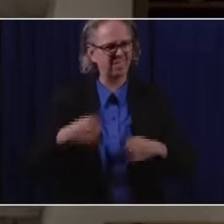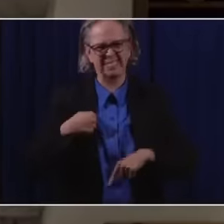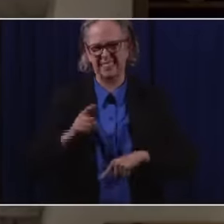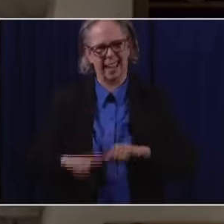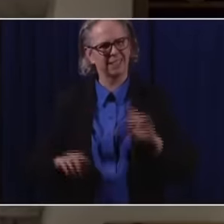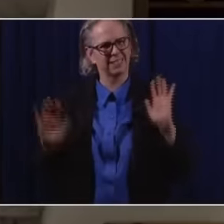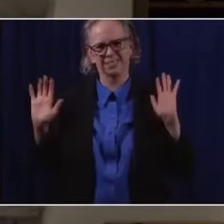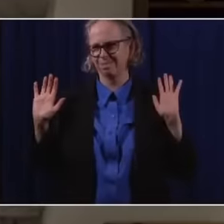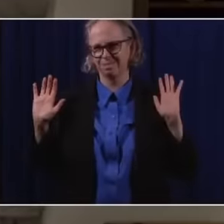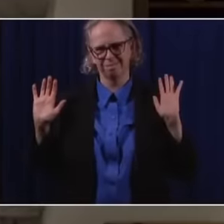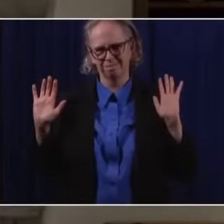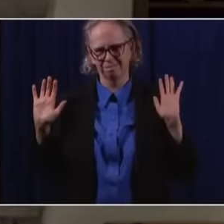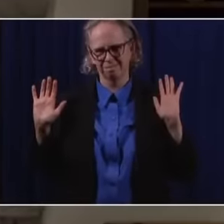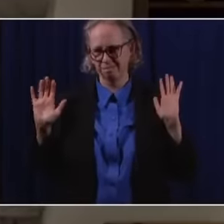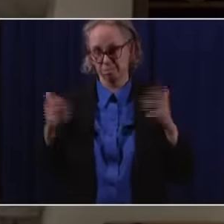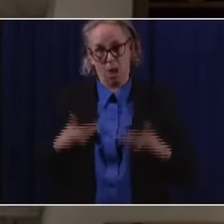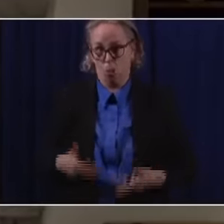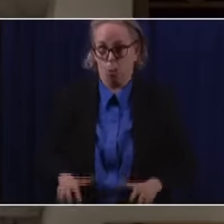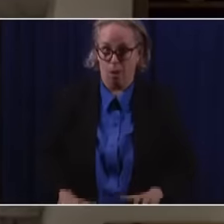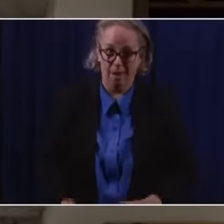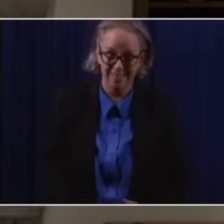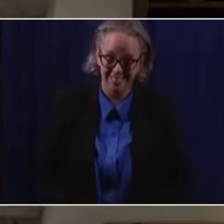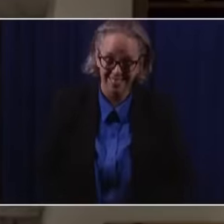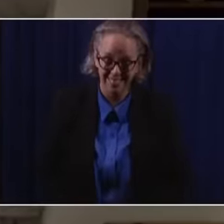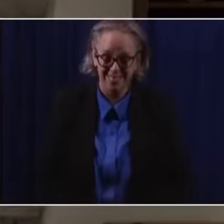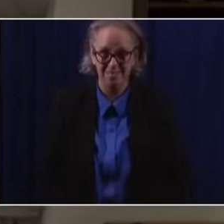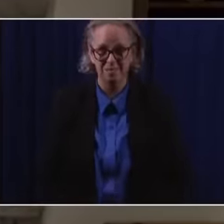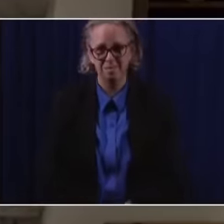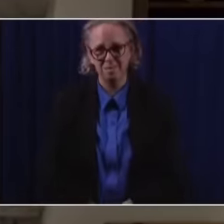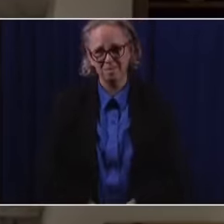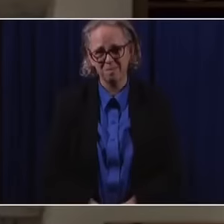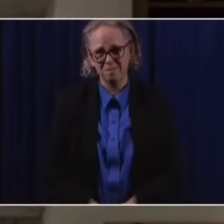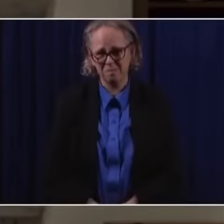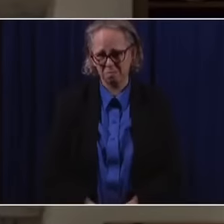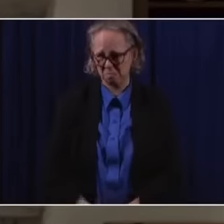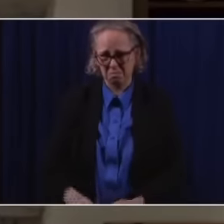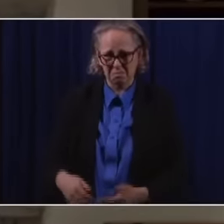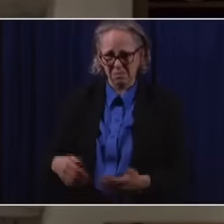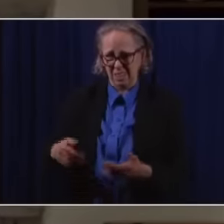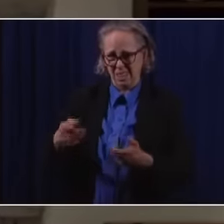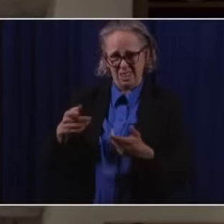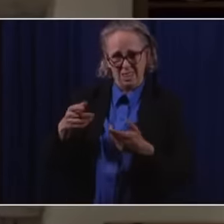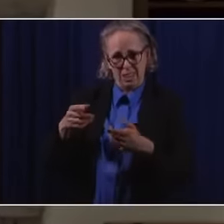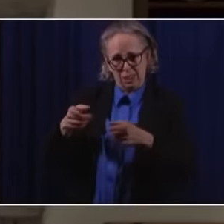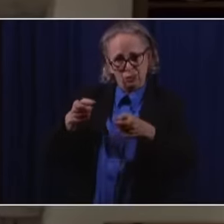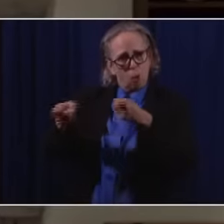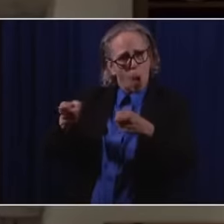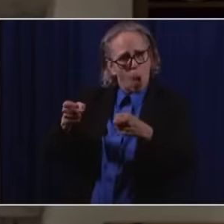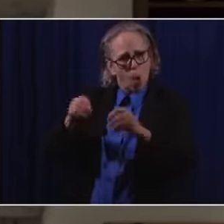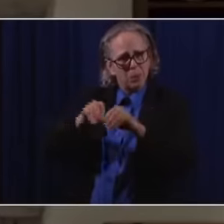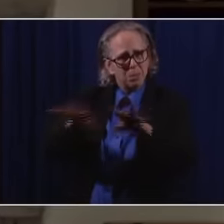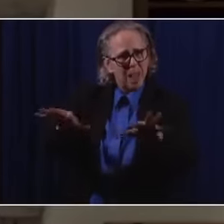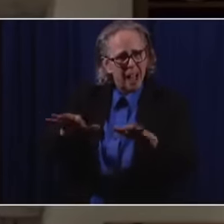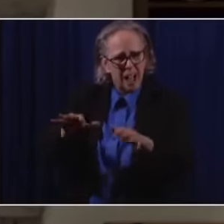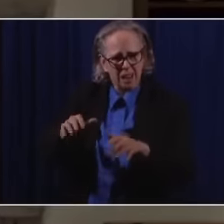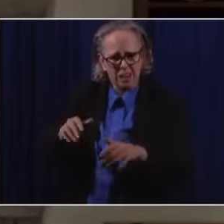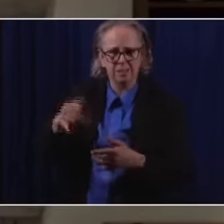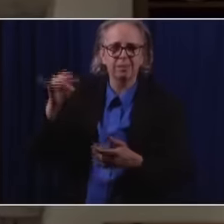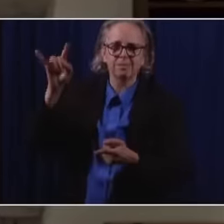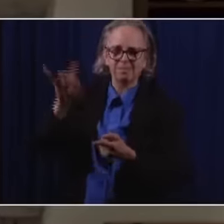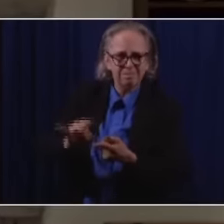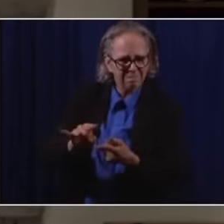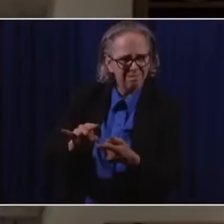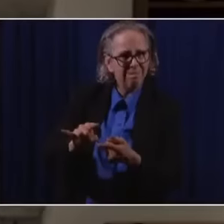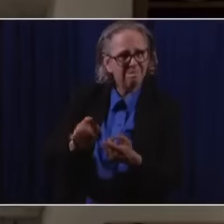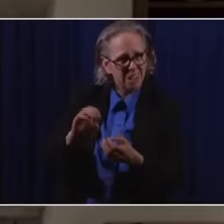is a remedy, and the remedy is very much at hand. And I think I got a call from